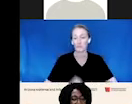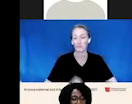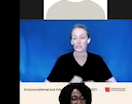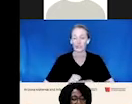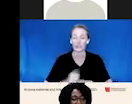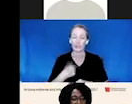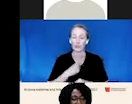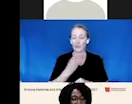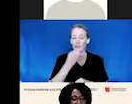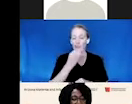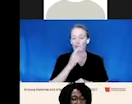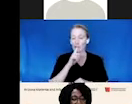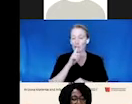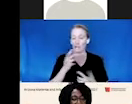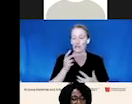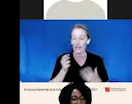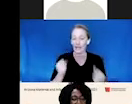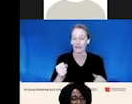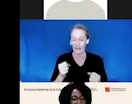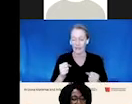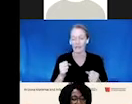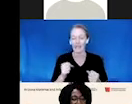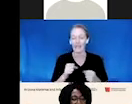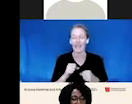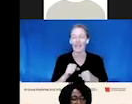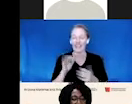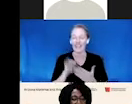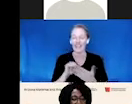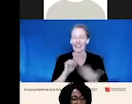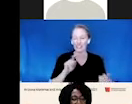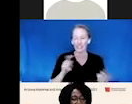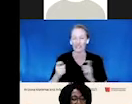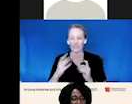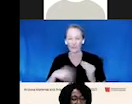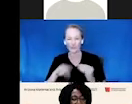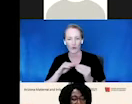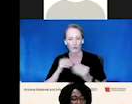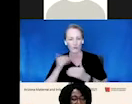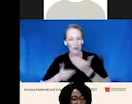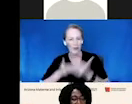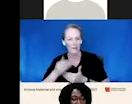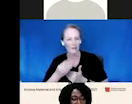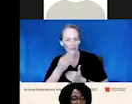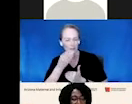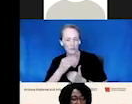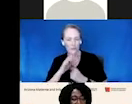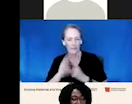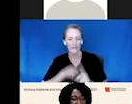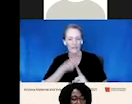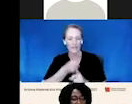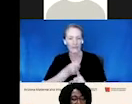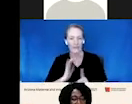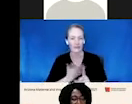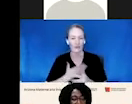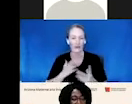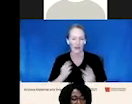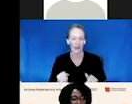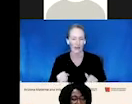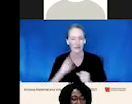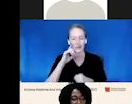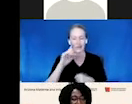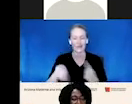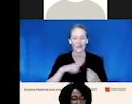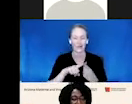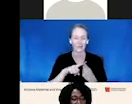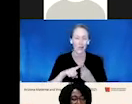or commodified food and more recently processed foods have greatly impacted our health. So think about obesity and diabetes. So as Native